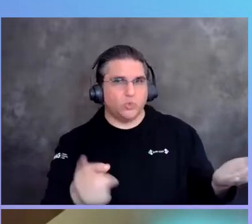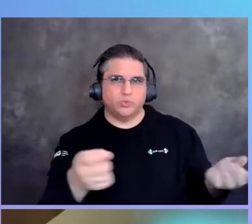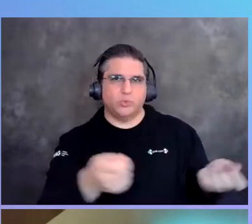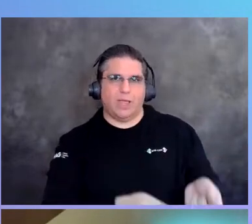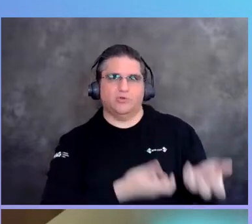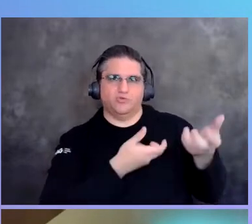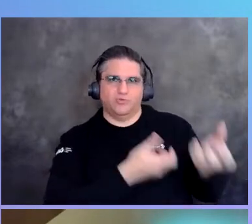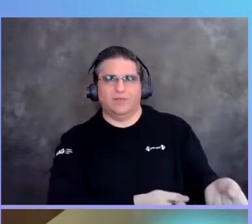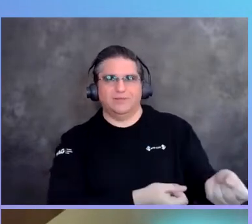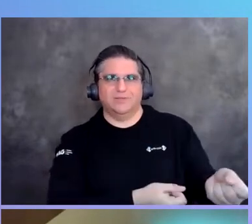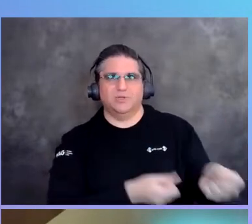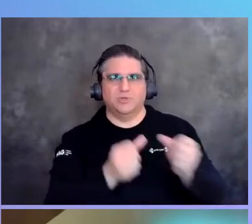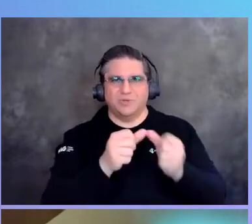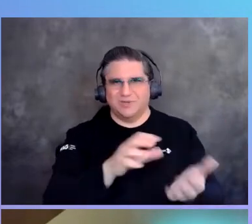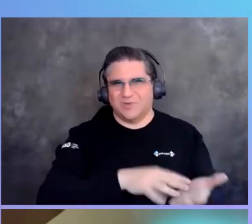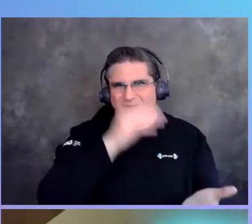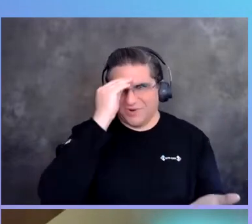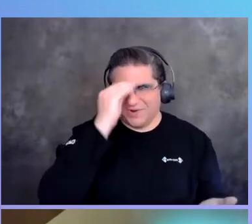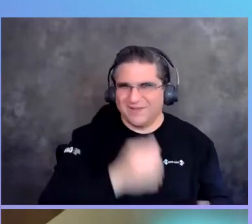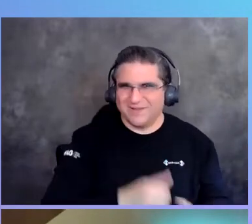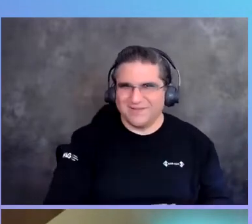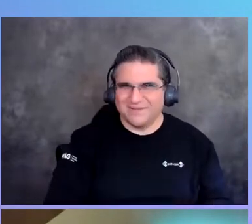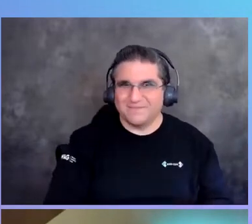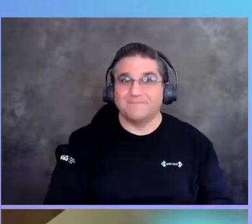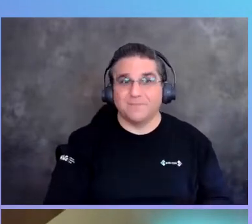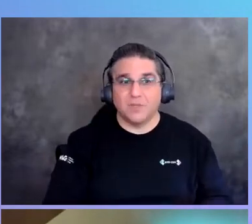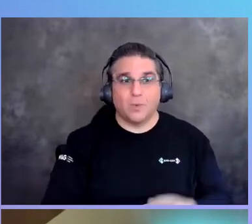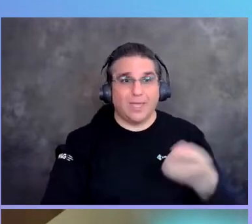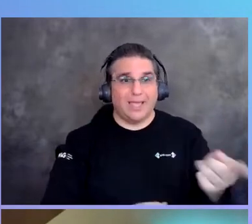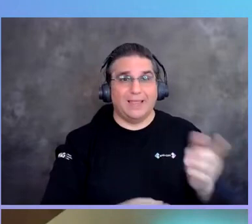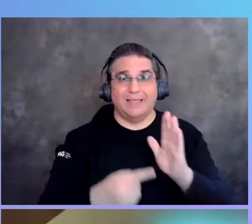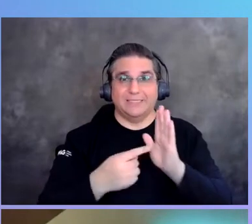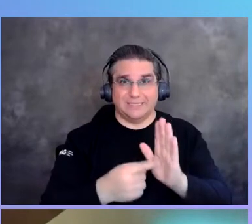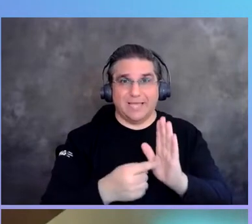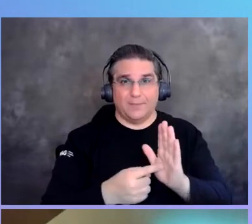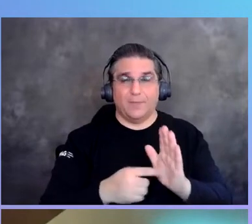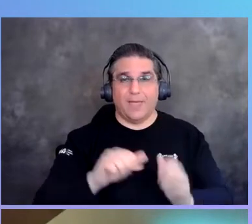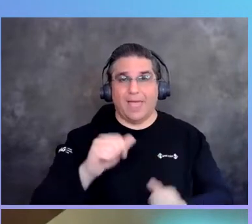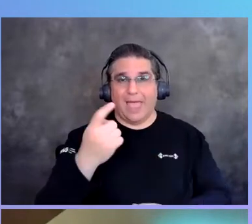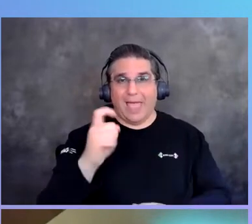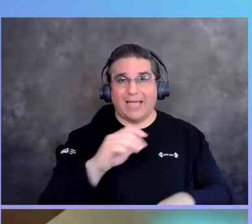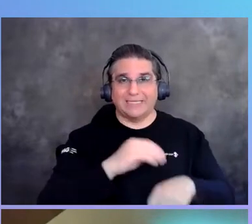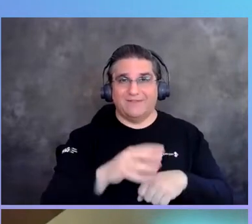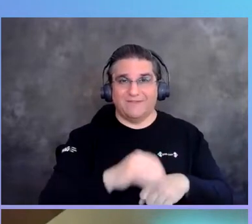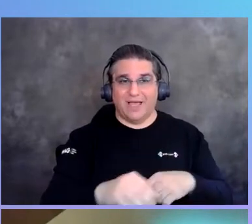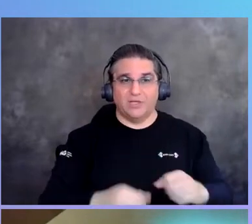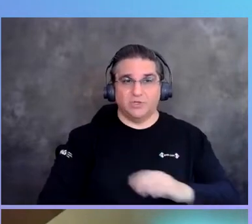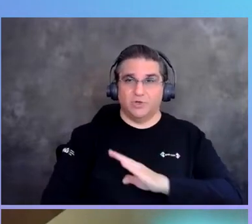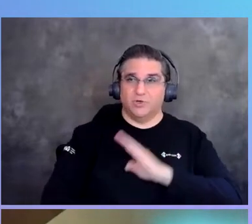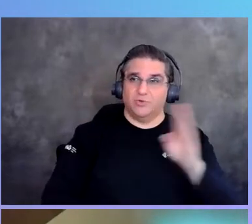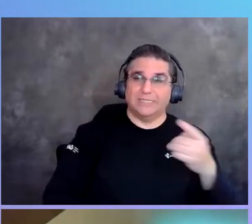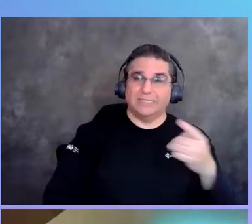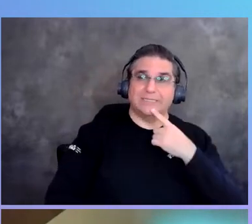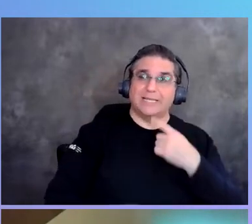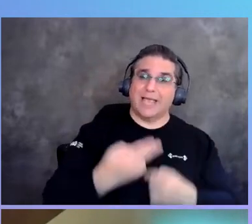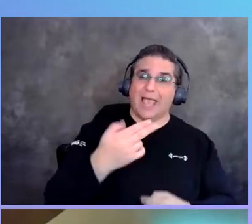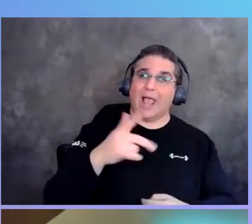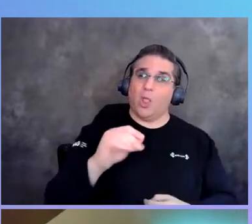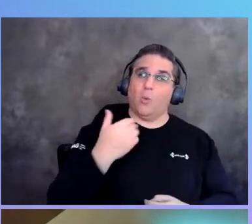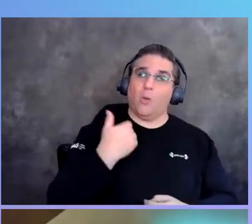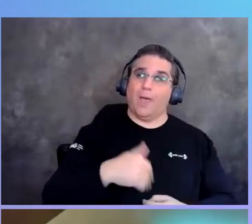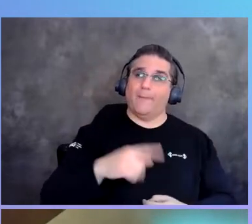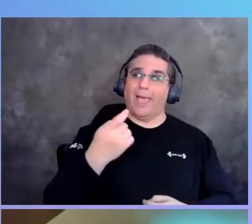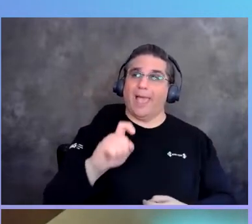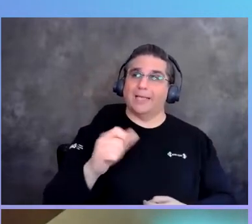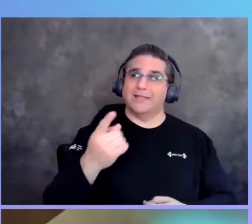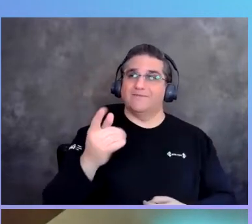own learning journey. So in this example, Axe Advisor, you can see, greets the user with, "Hello, I'm Axe Advisor,